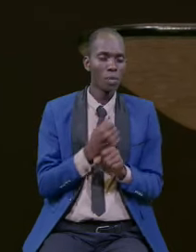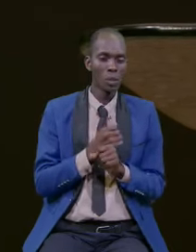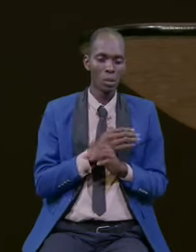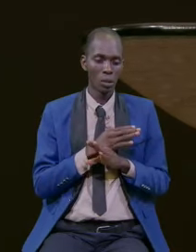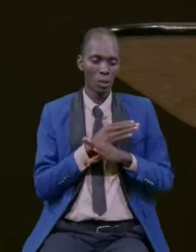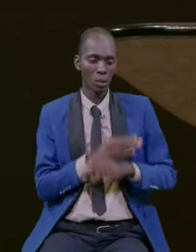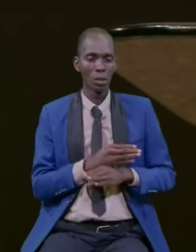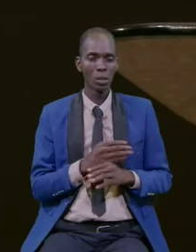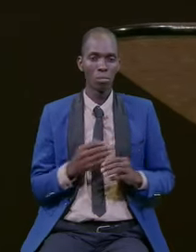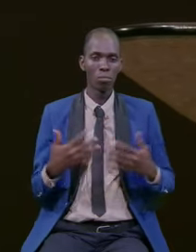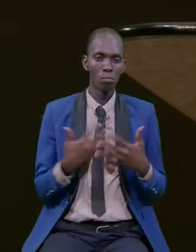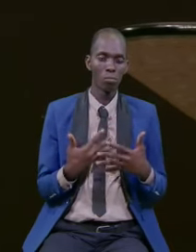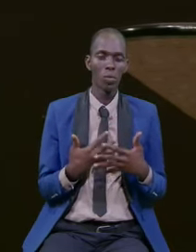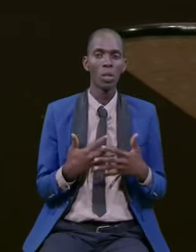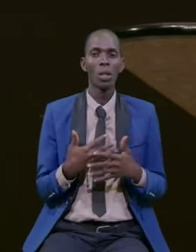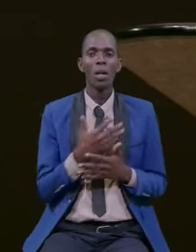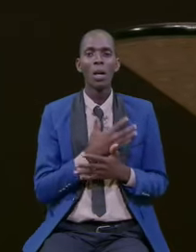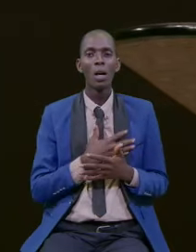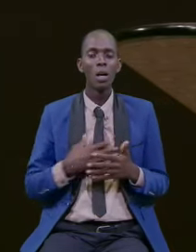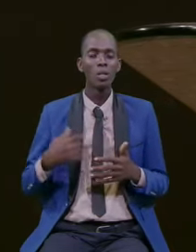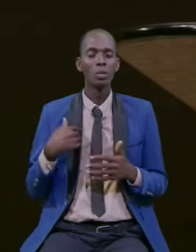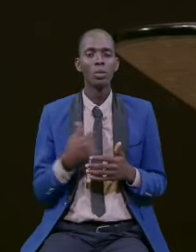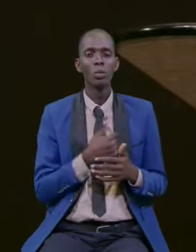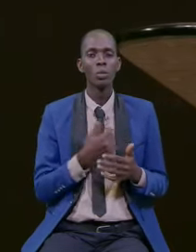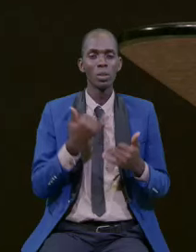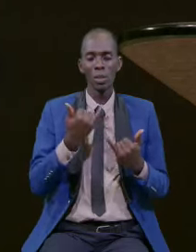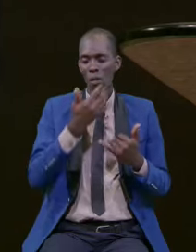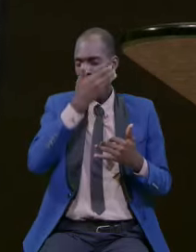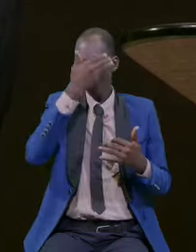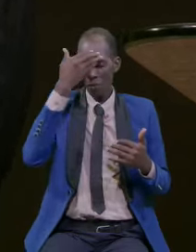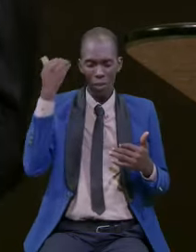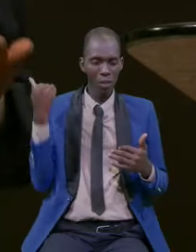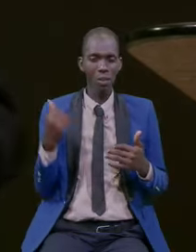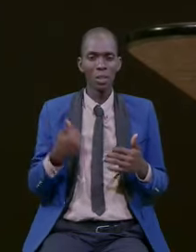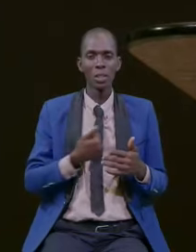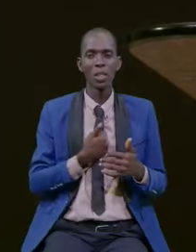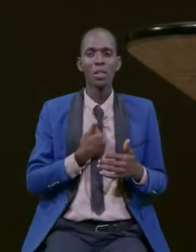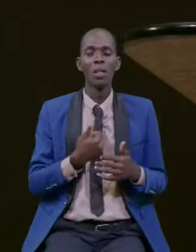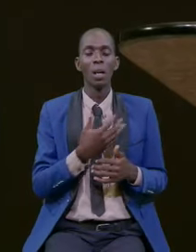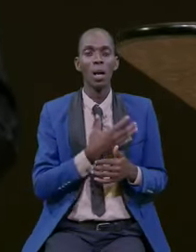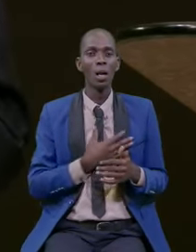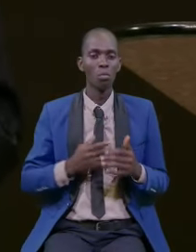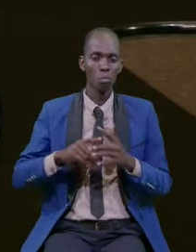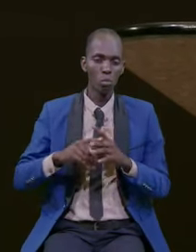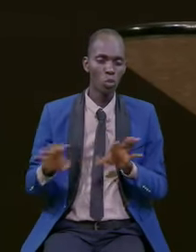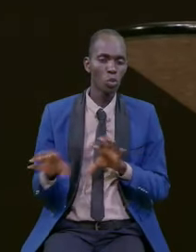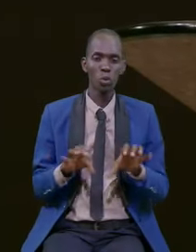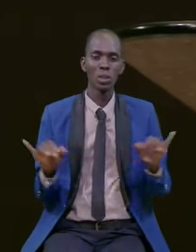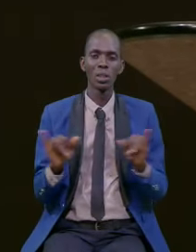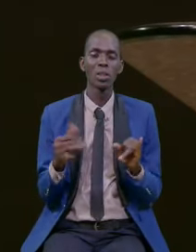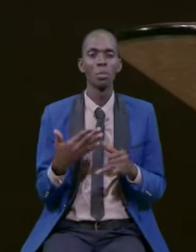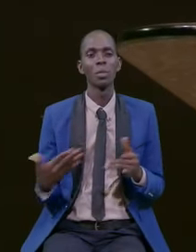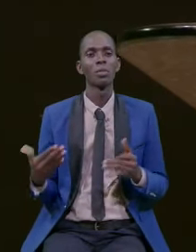forget ourselves and we threaten people. Maybe some people have a